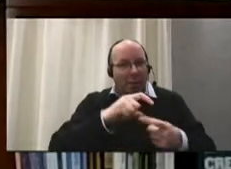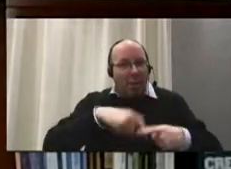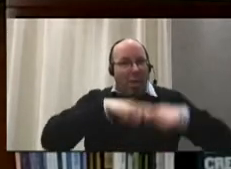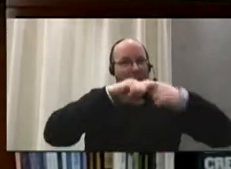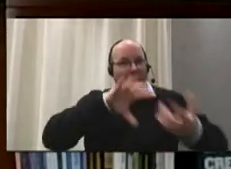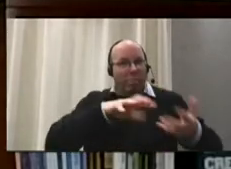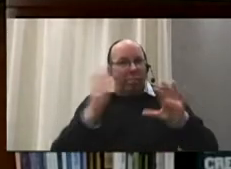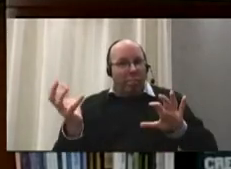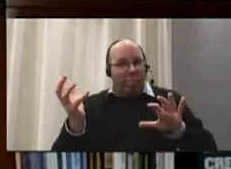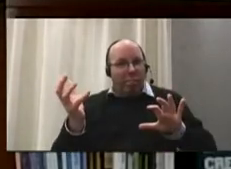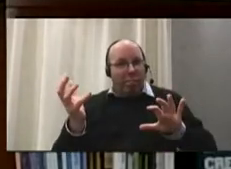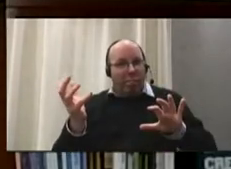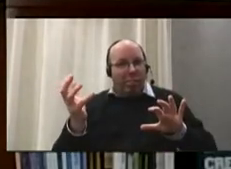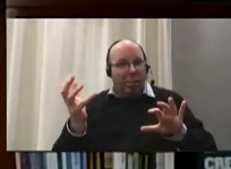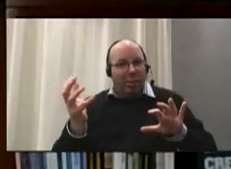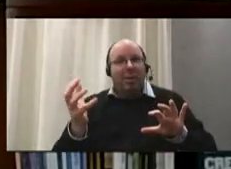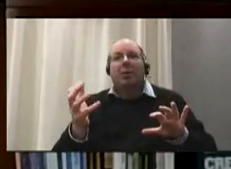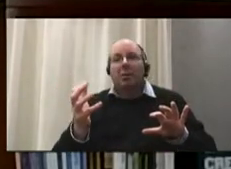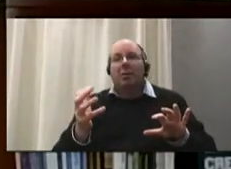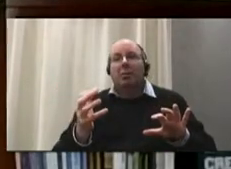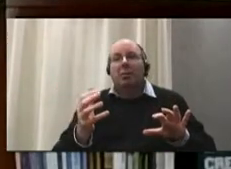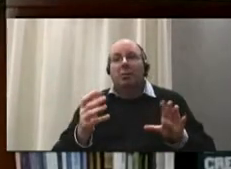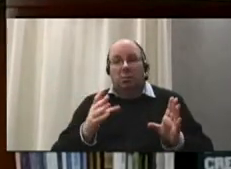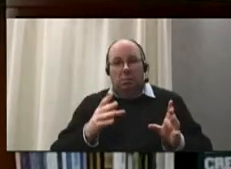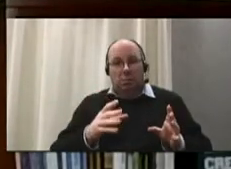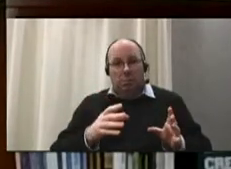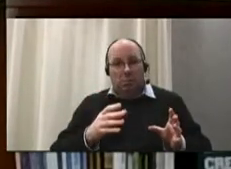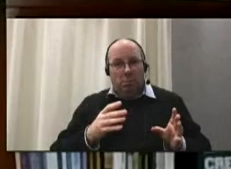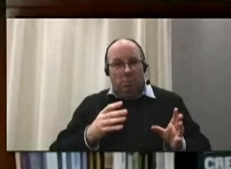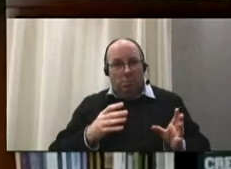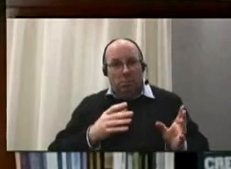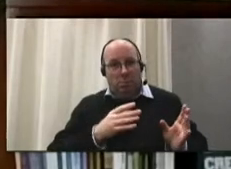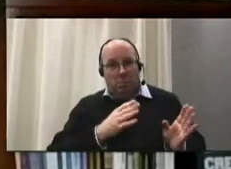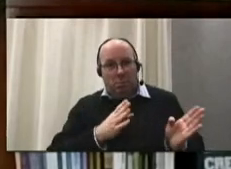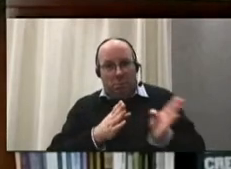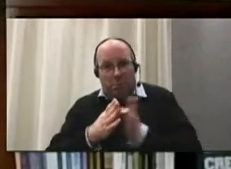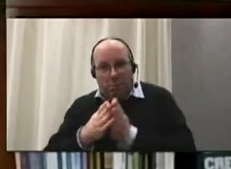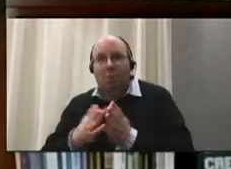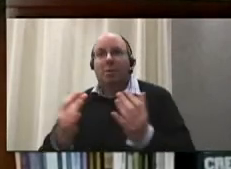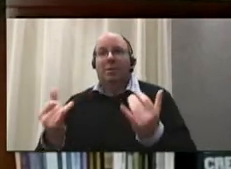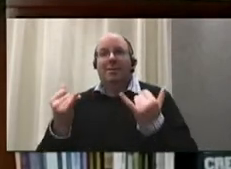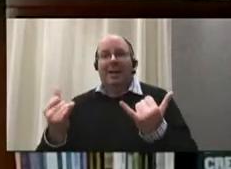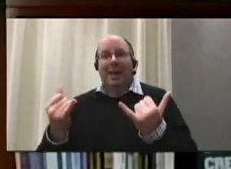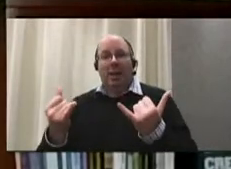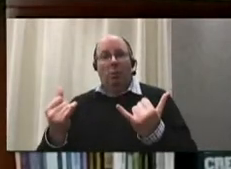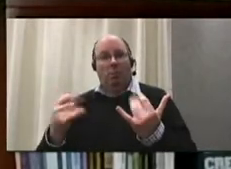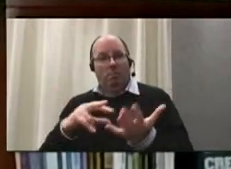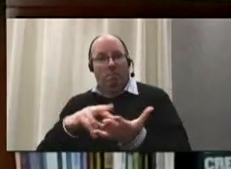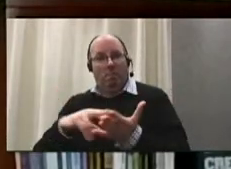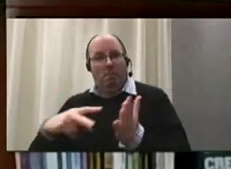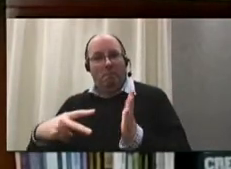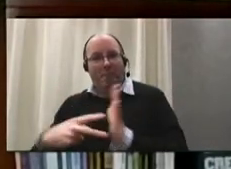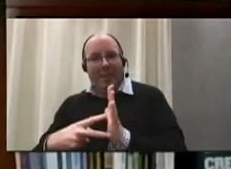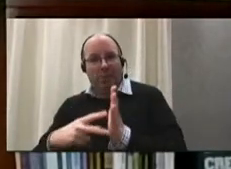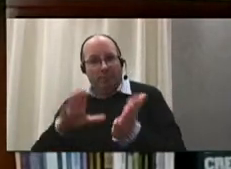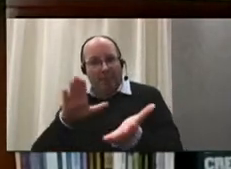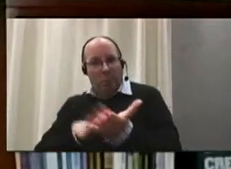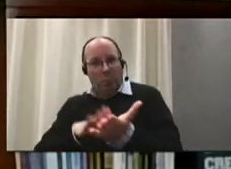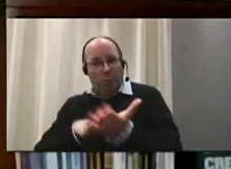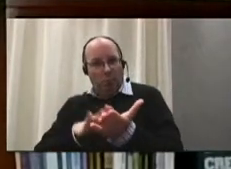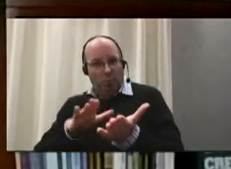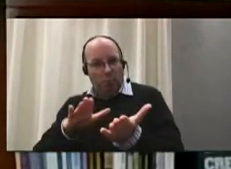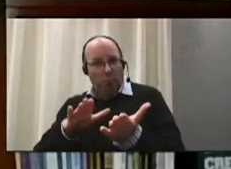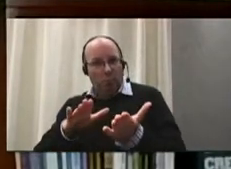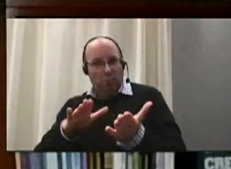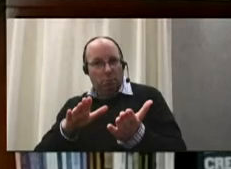through the evidence of learning model, which holds the system and the school accountable for whether these students are